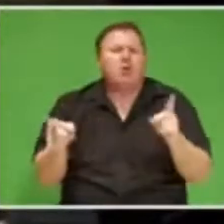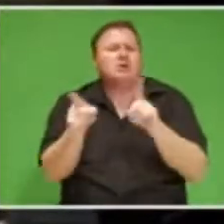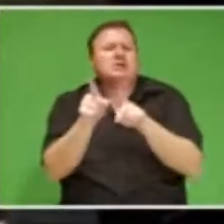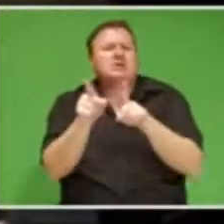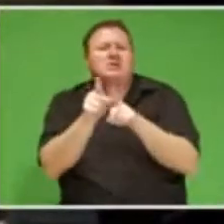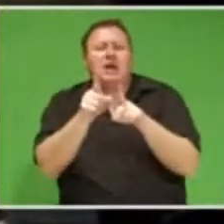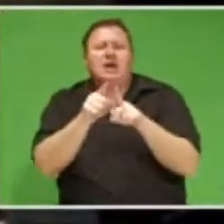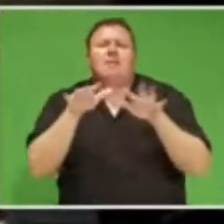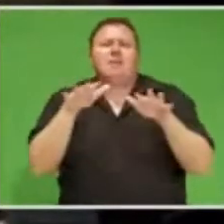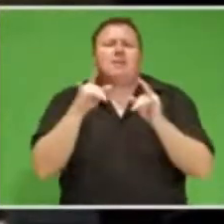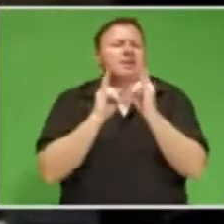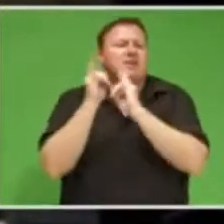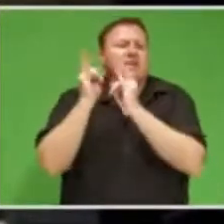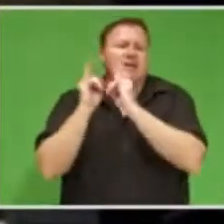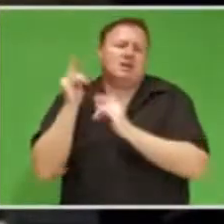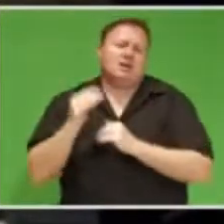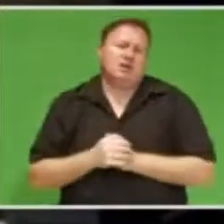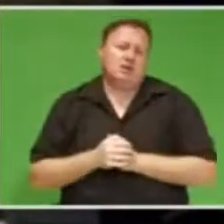urban areas.